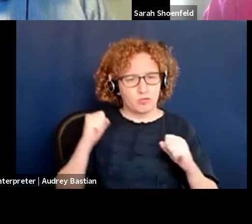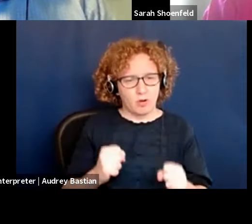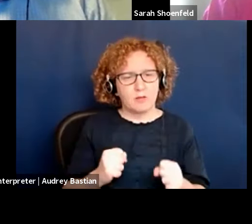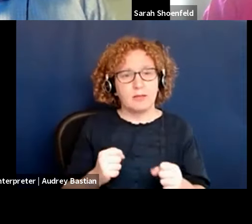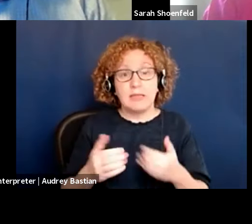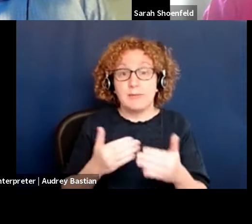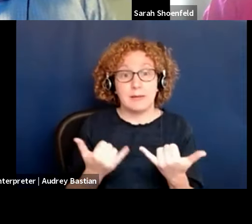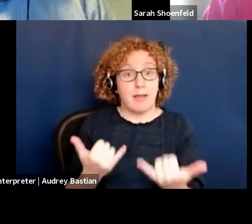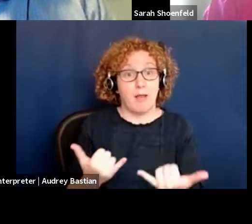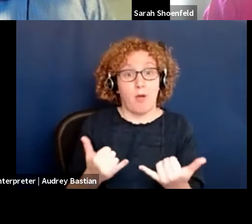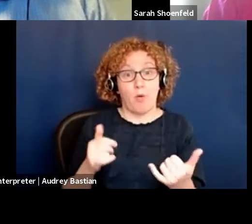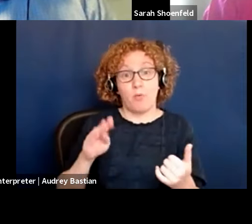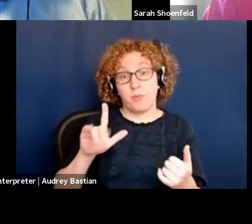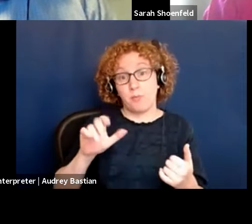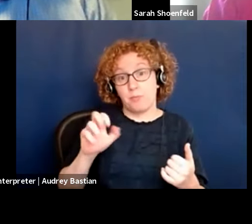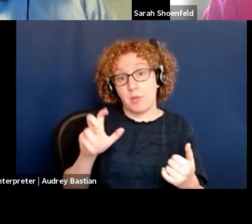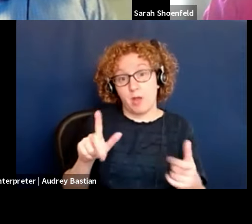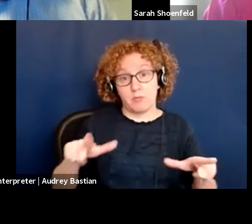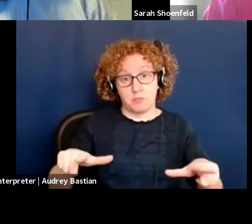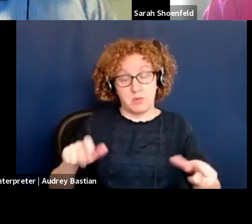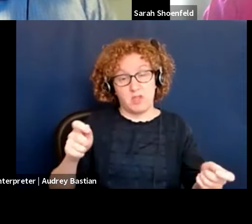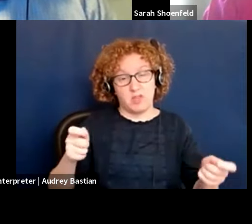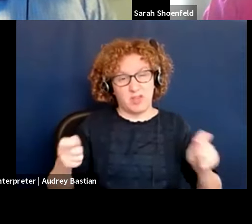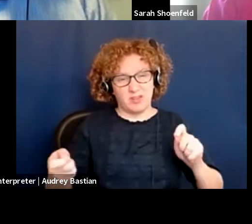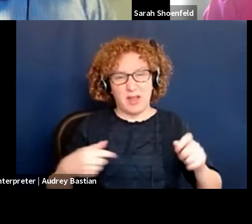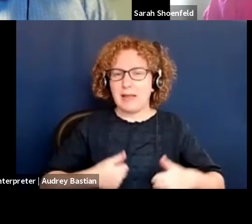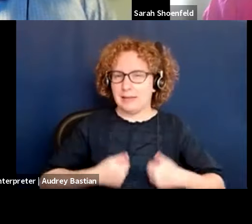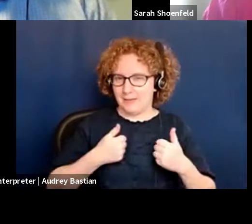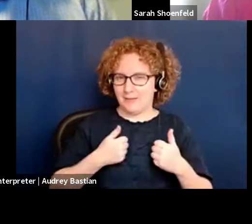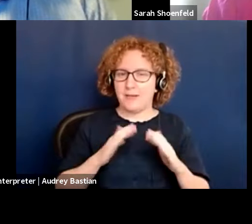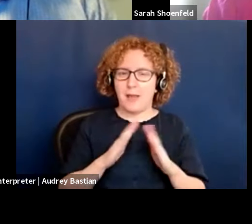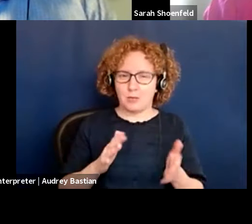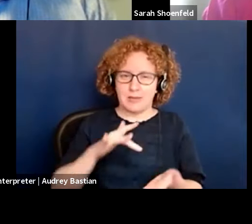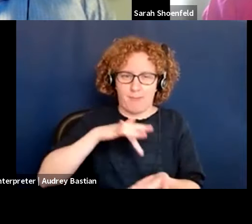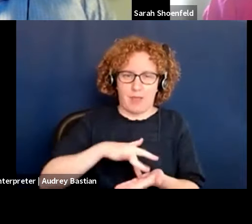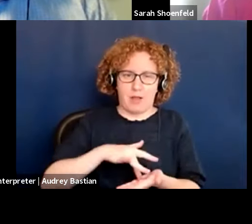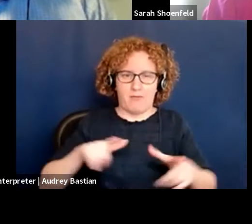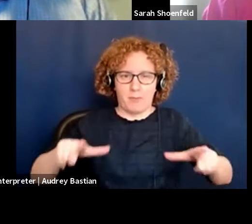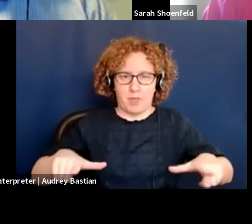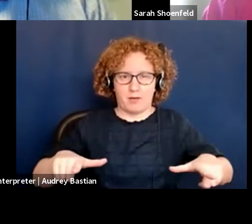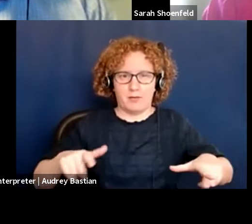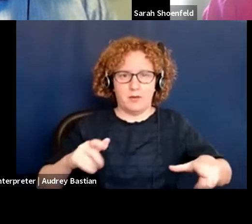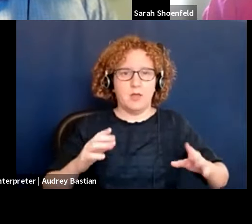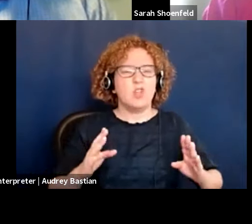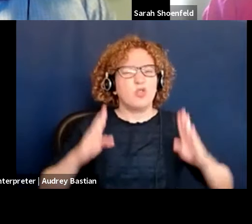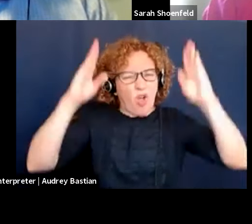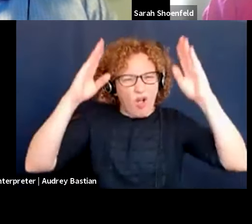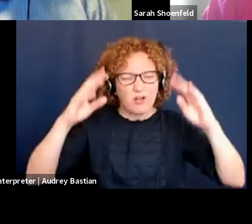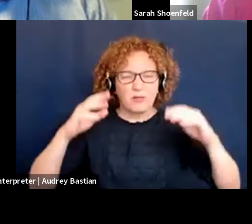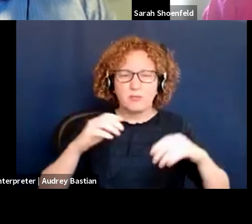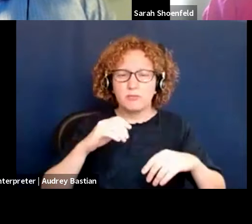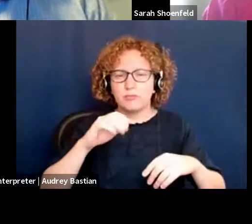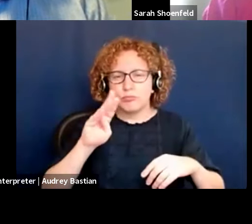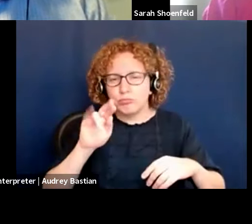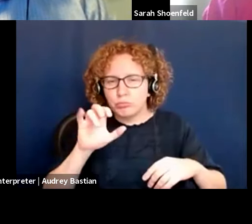as our block is changing, I live in the house in the middle of the block here, and it's the tallest house. It's the brick house surrounded